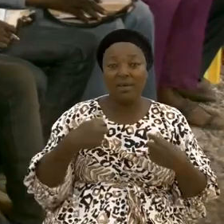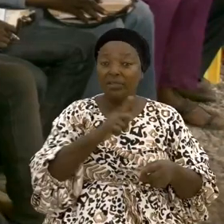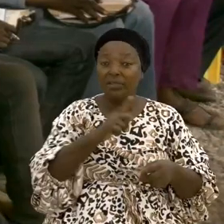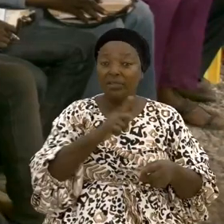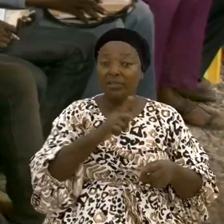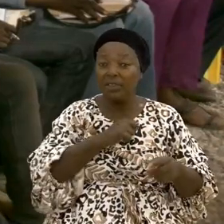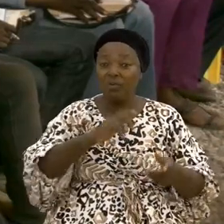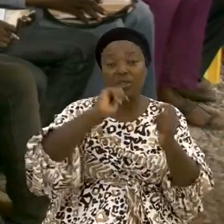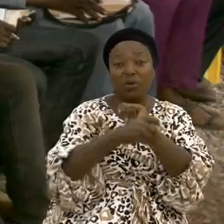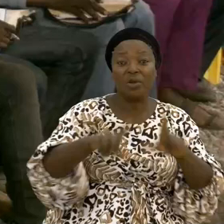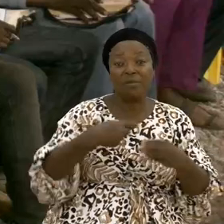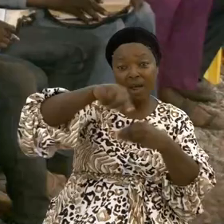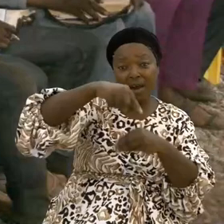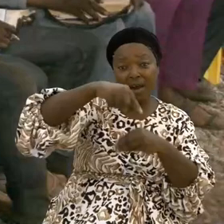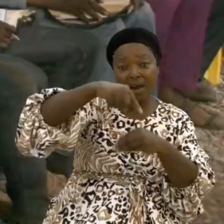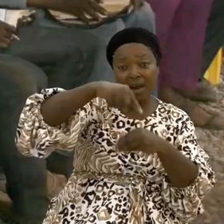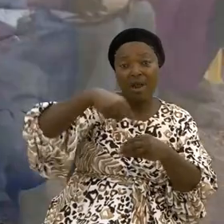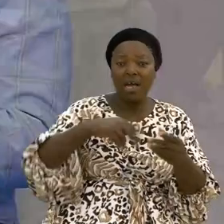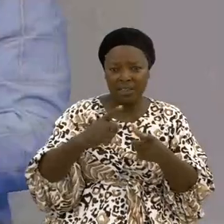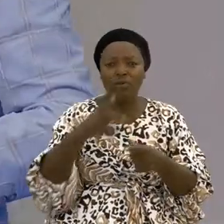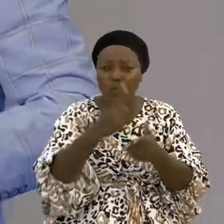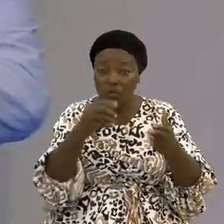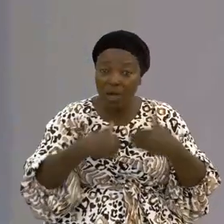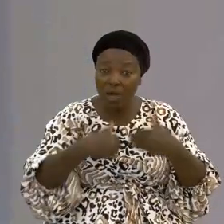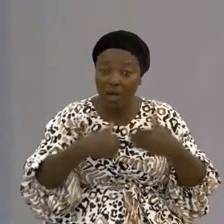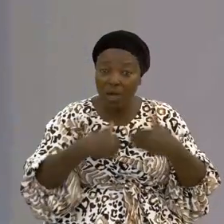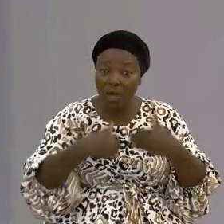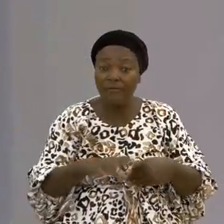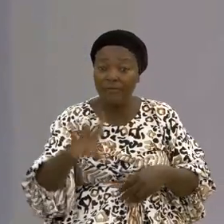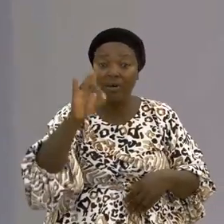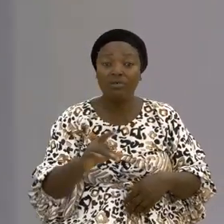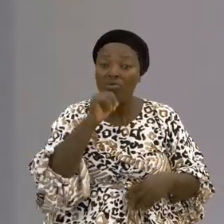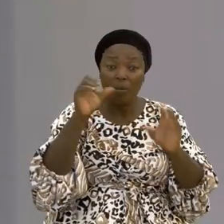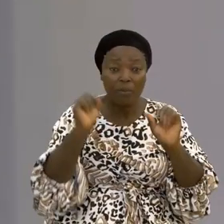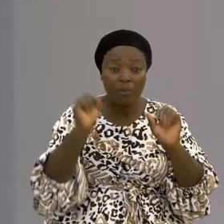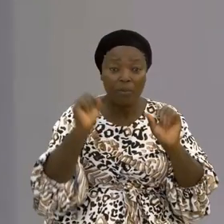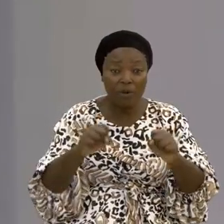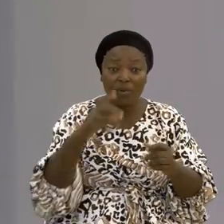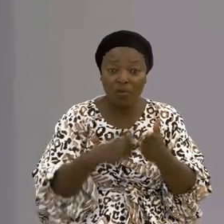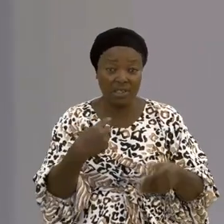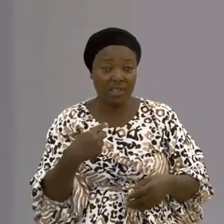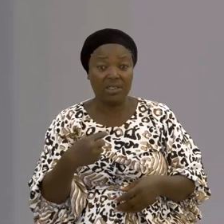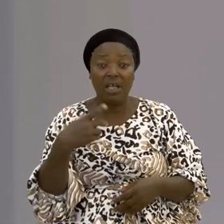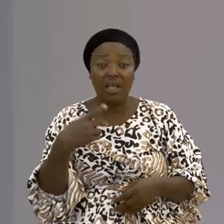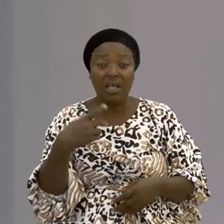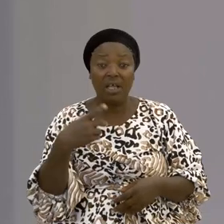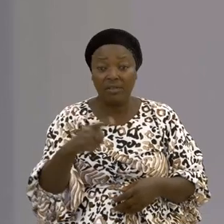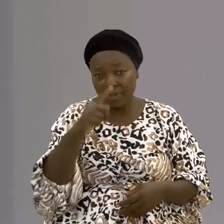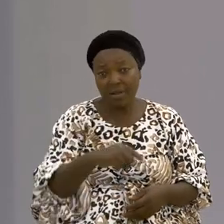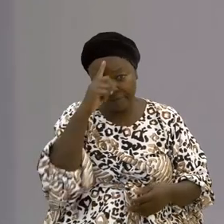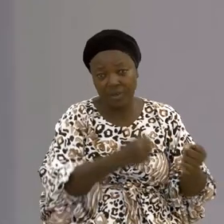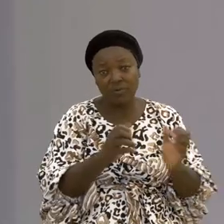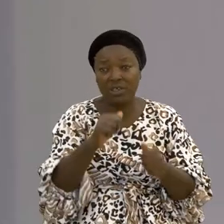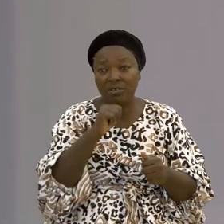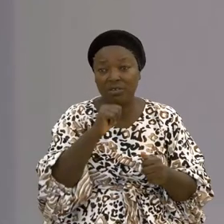your life around. And what you have found impossible, what it says, the things which are